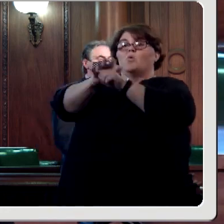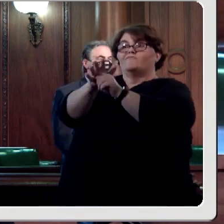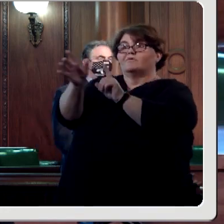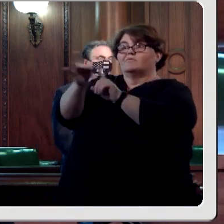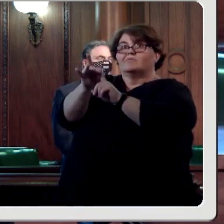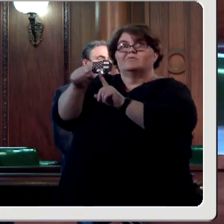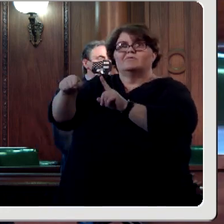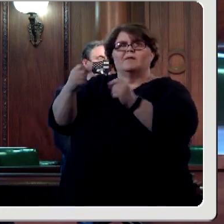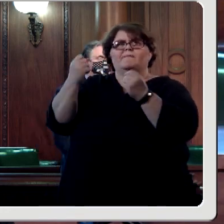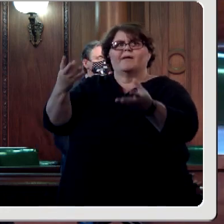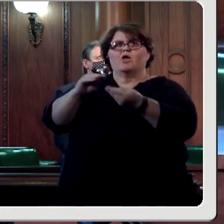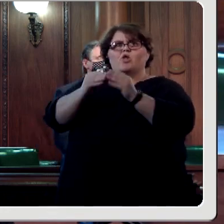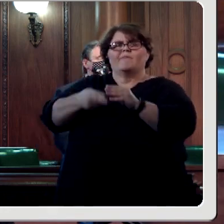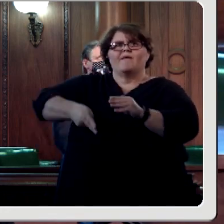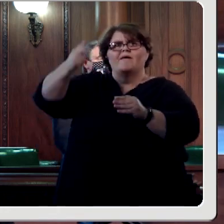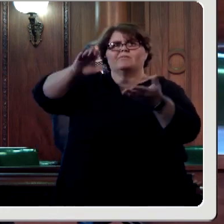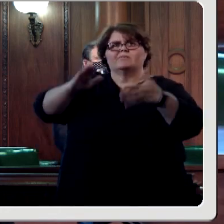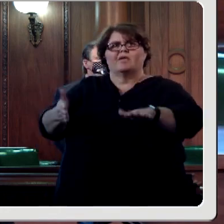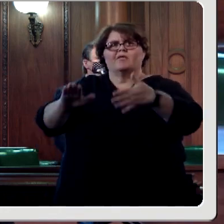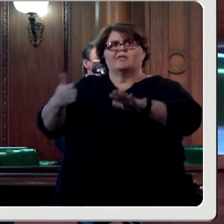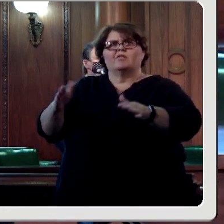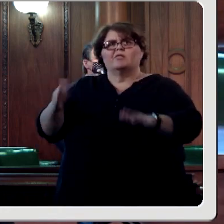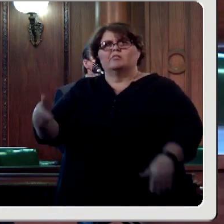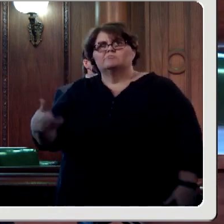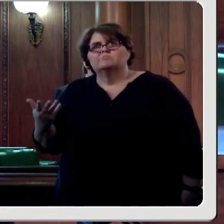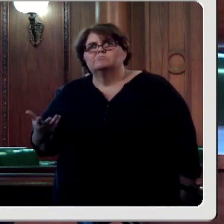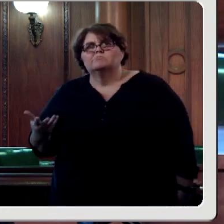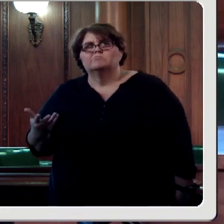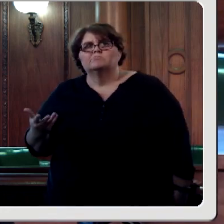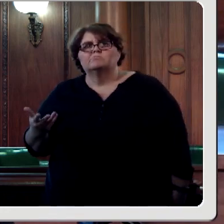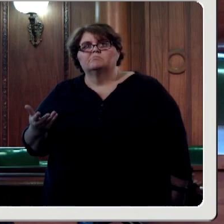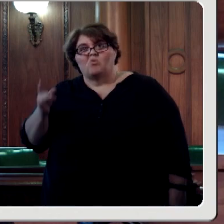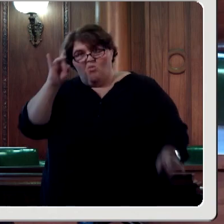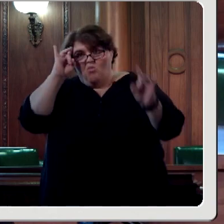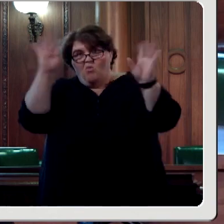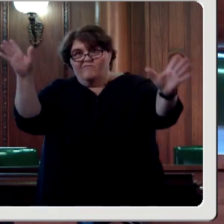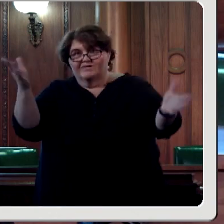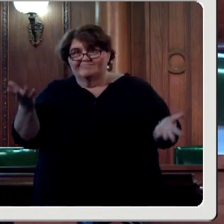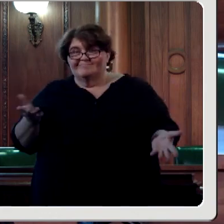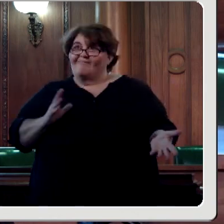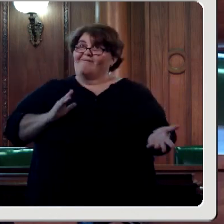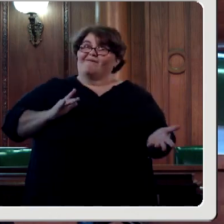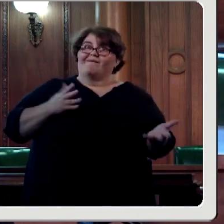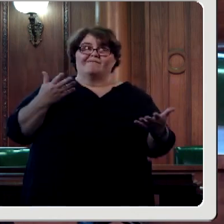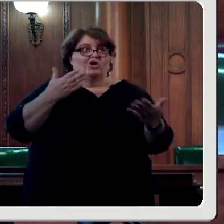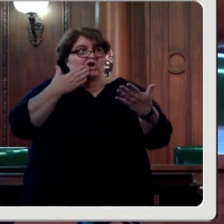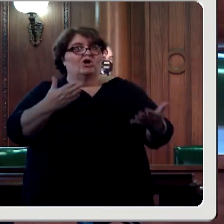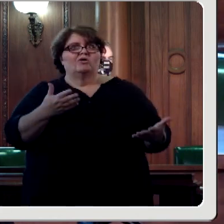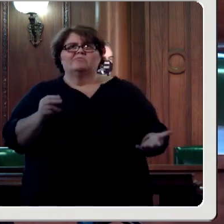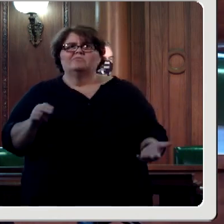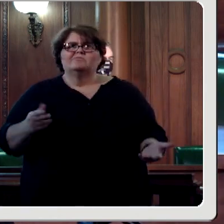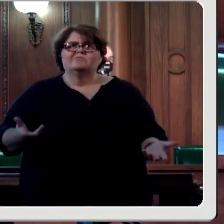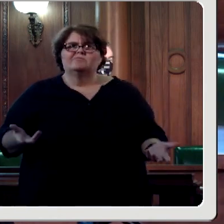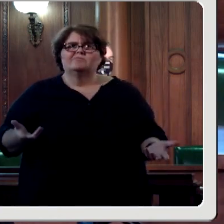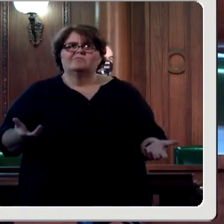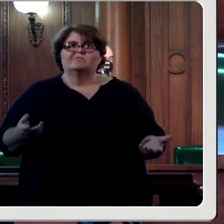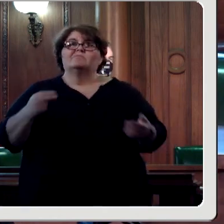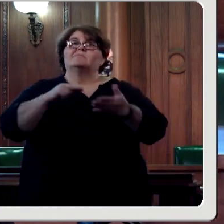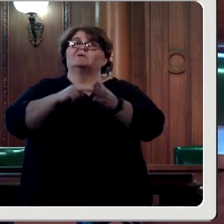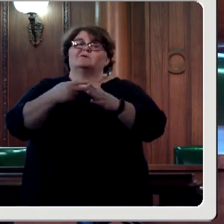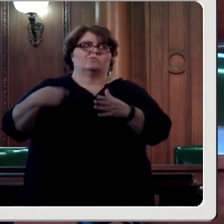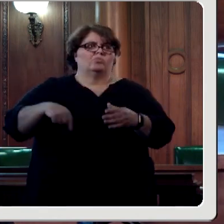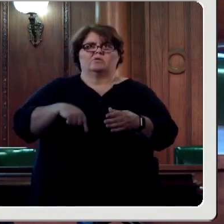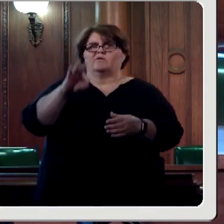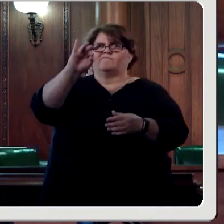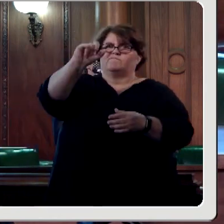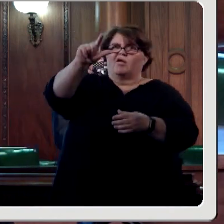but rather, I think at its best, tragic missteps, and at its worst, catastrophic failure. As a country,